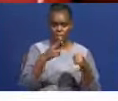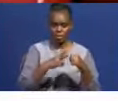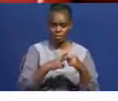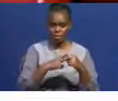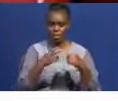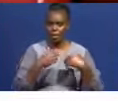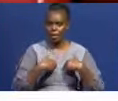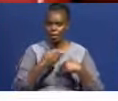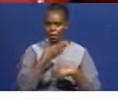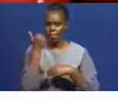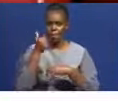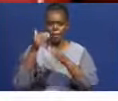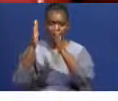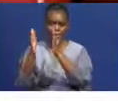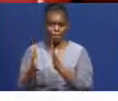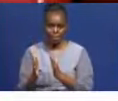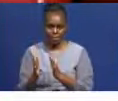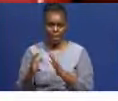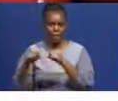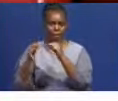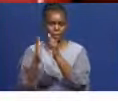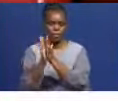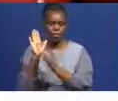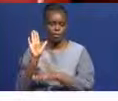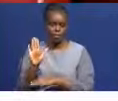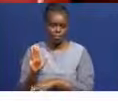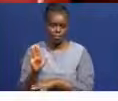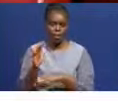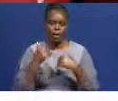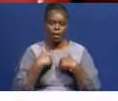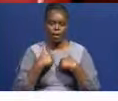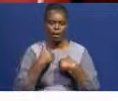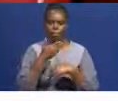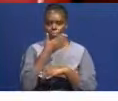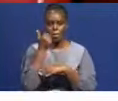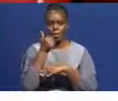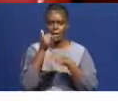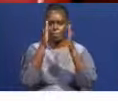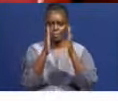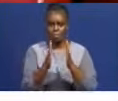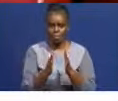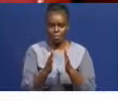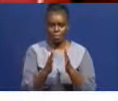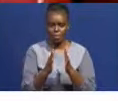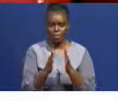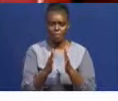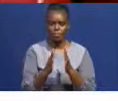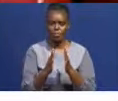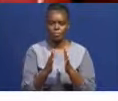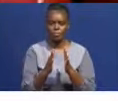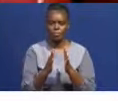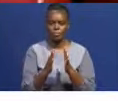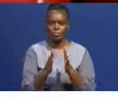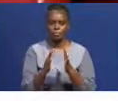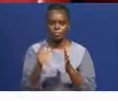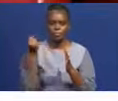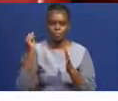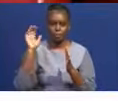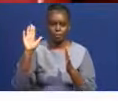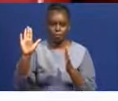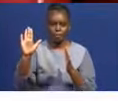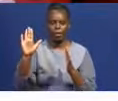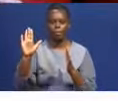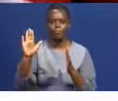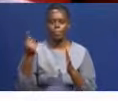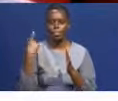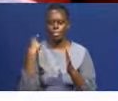will have no better candidate. You will agree with me that you will have no better candidate than His Excellency William Samoei Ruto.